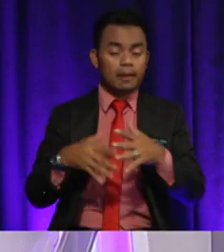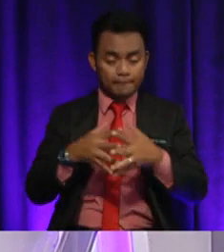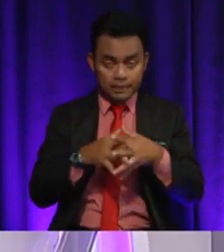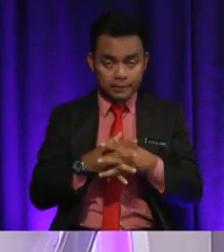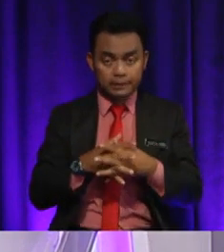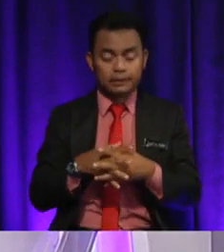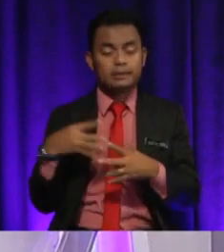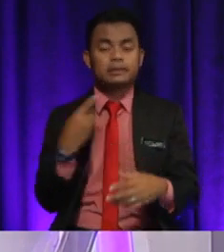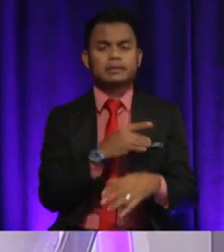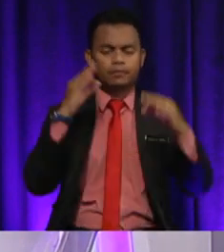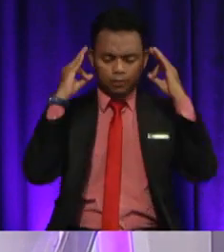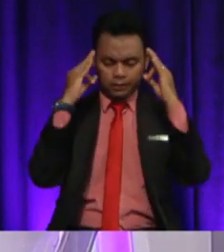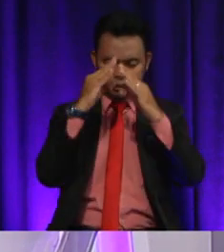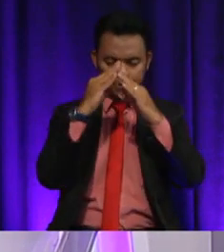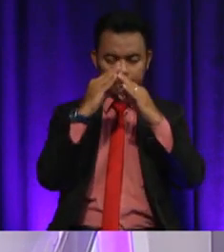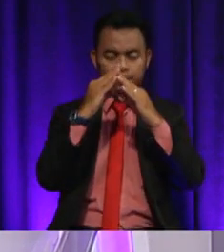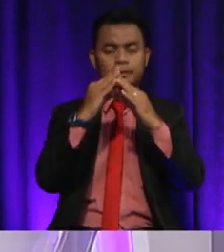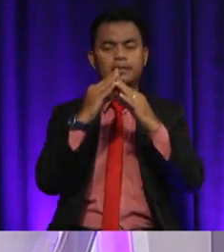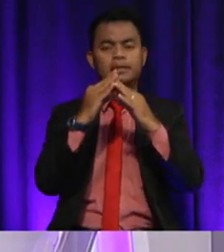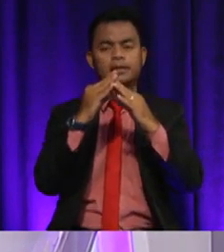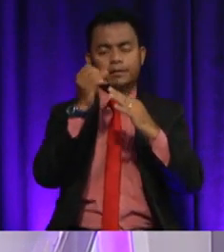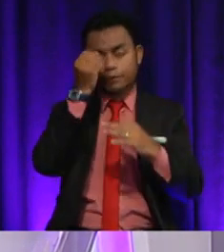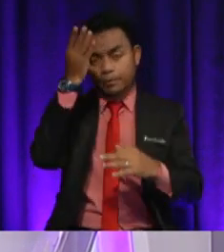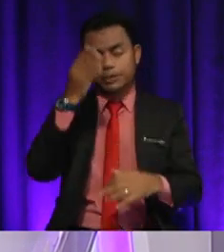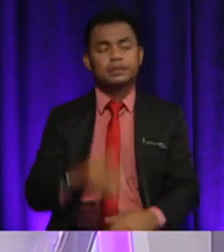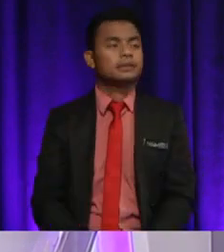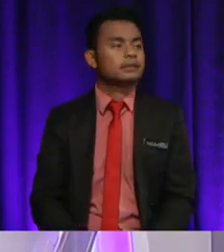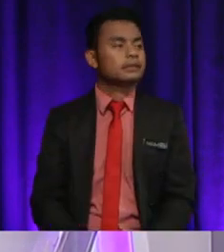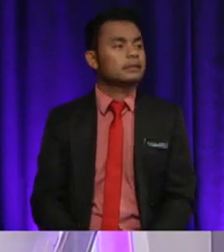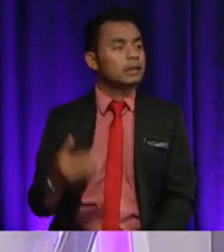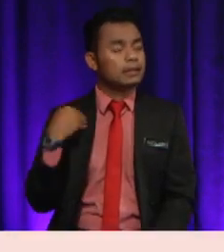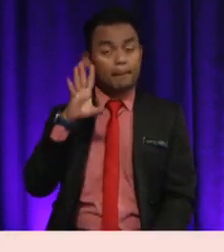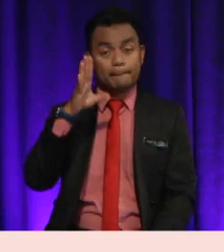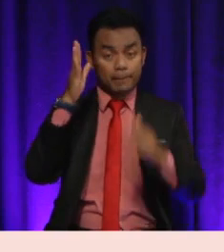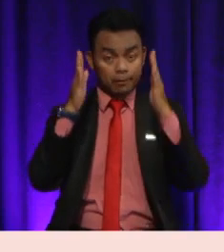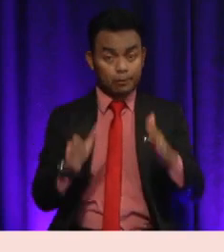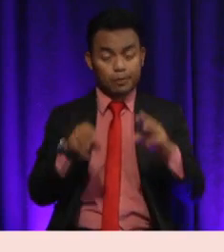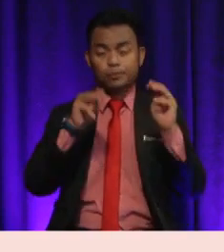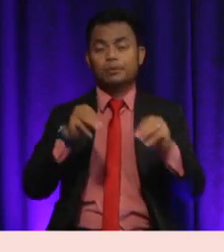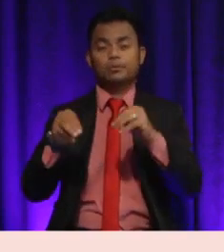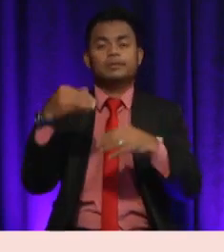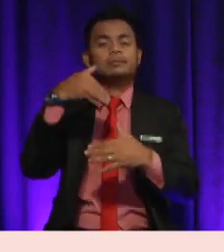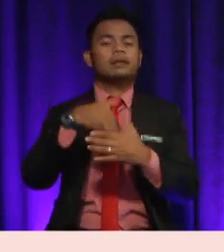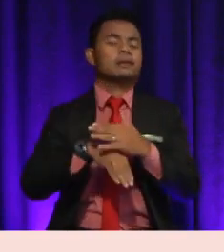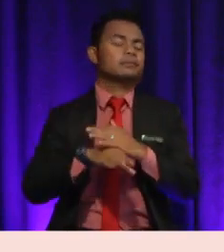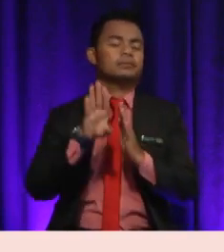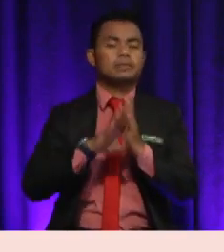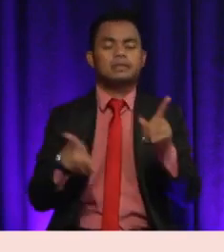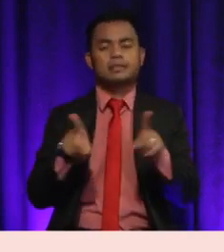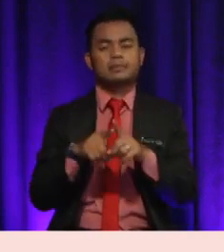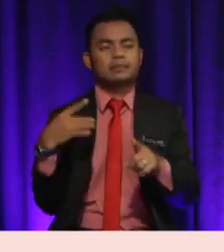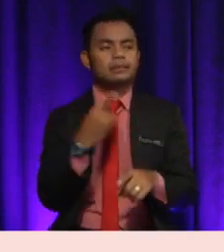information. And my classmates for today on Google Meets, we have Alicia, Arif, Umaira and Rashada. Give us a